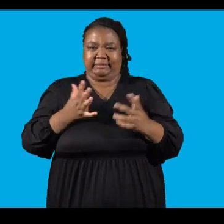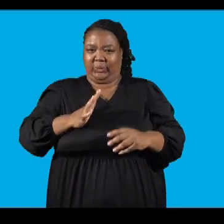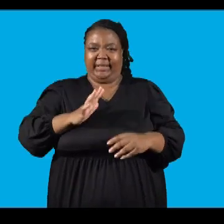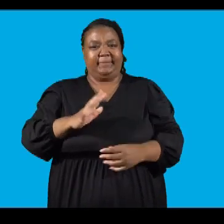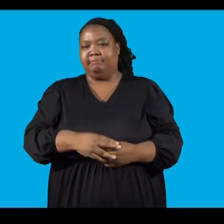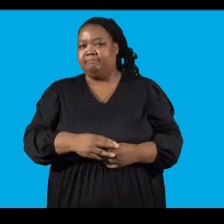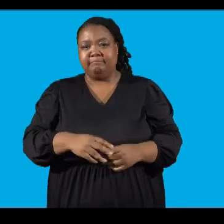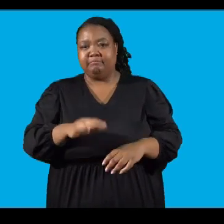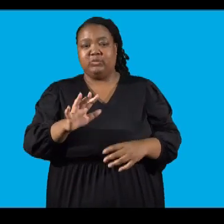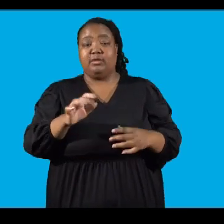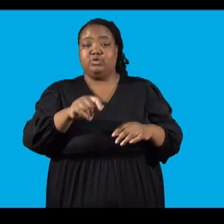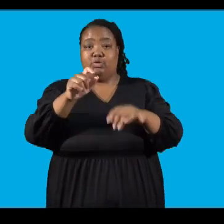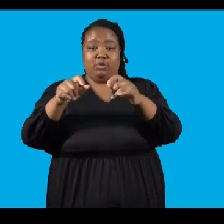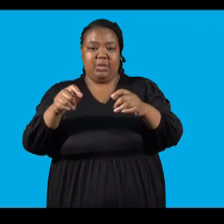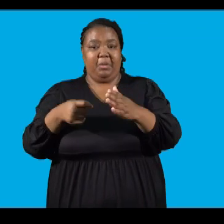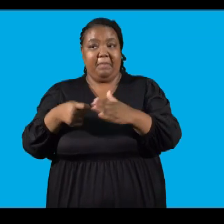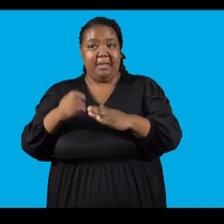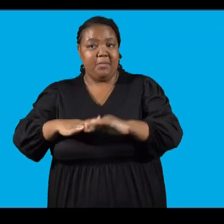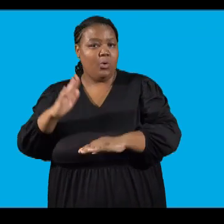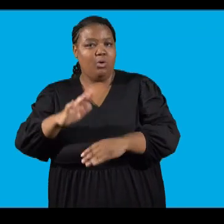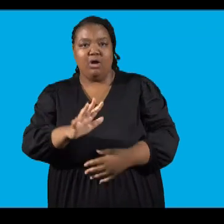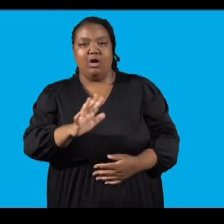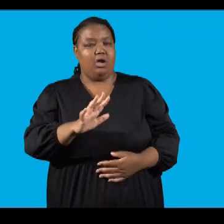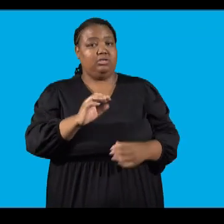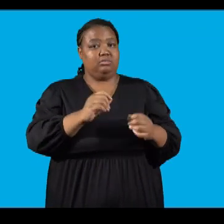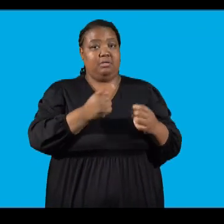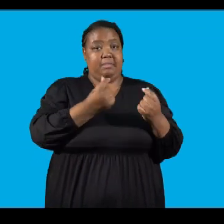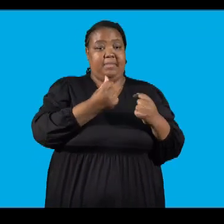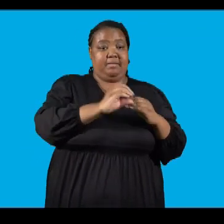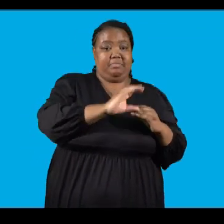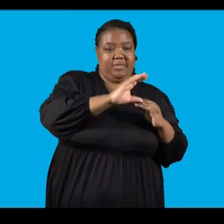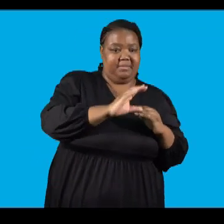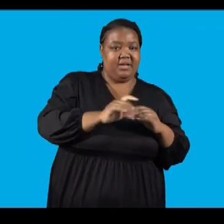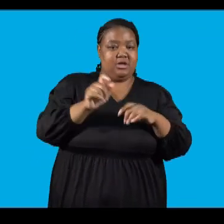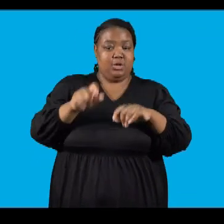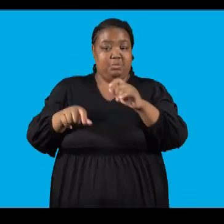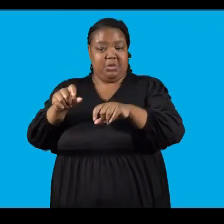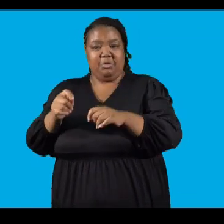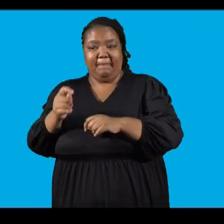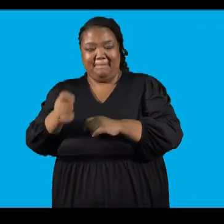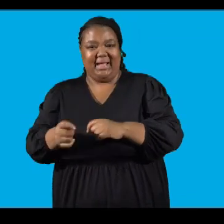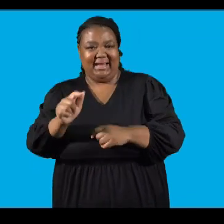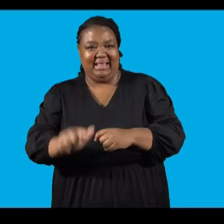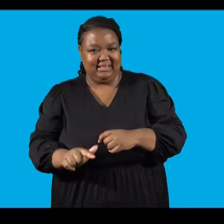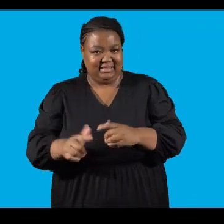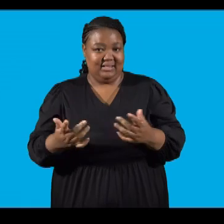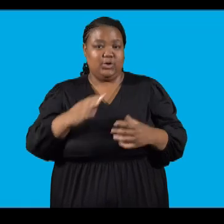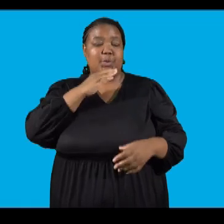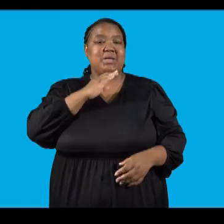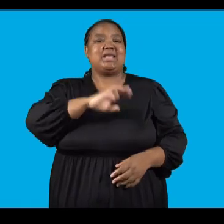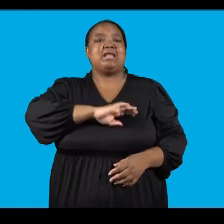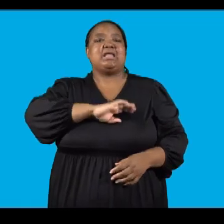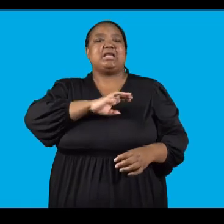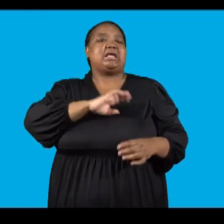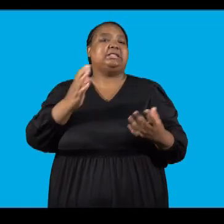P1 to P2, people decrease the quantity that they demand for your product by a very big magnitude.